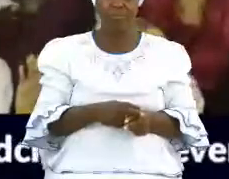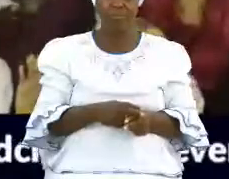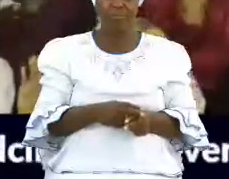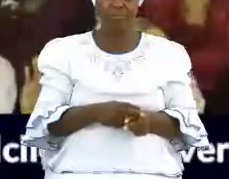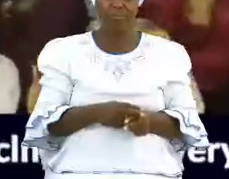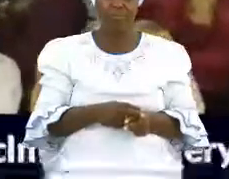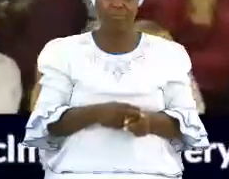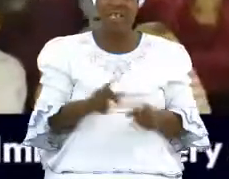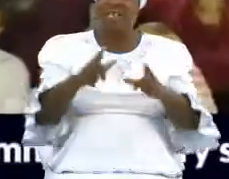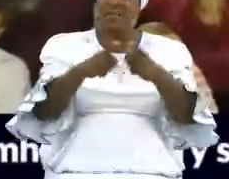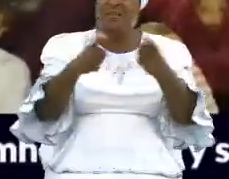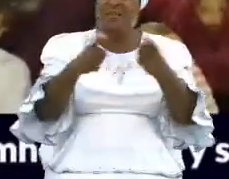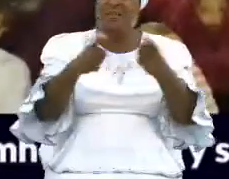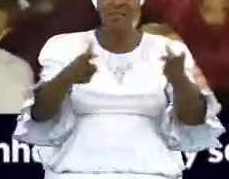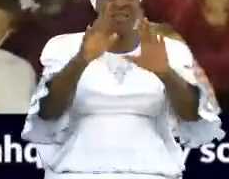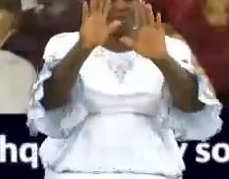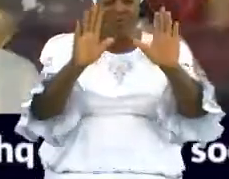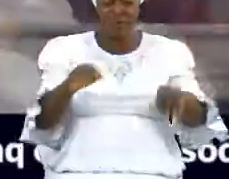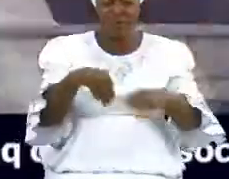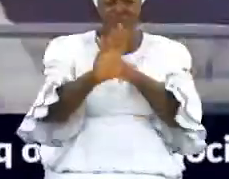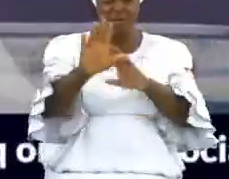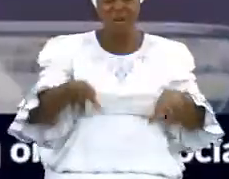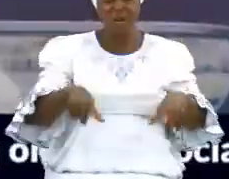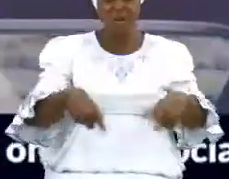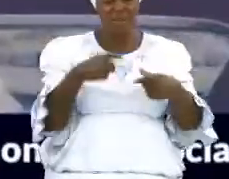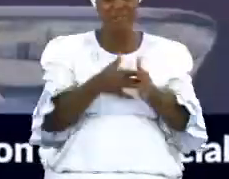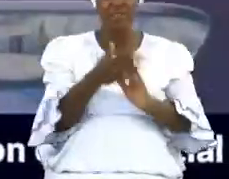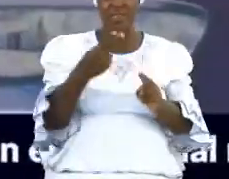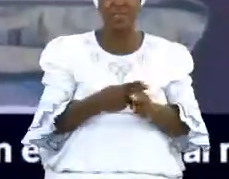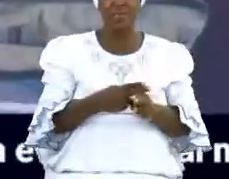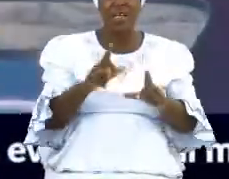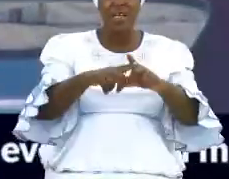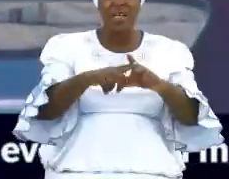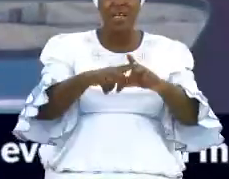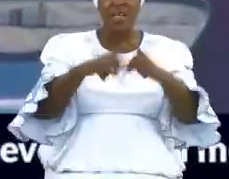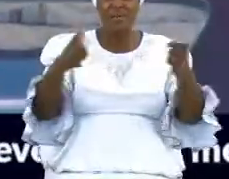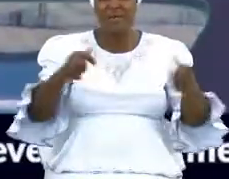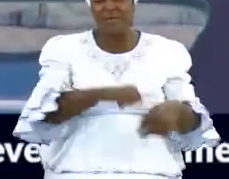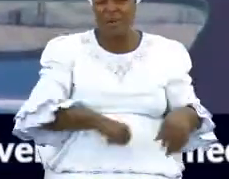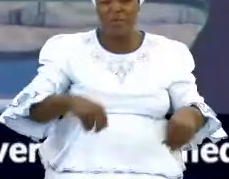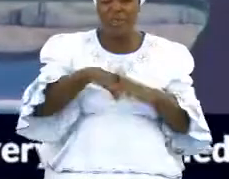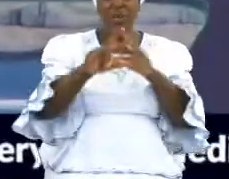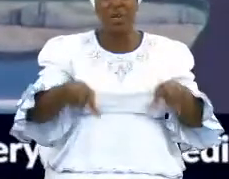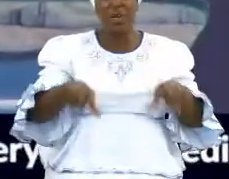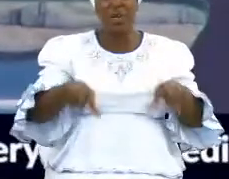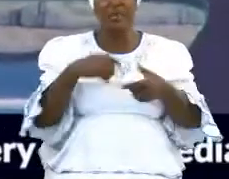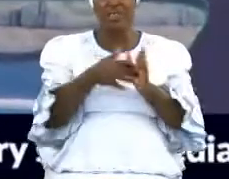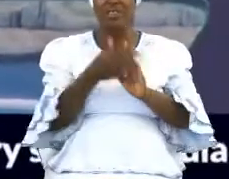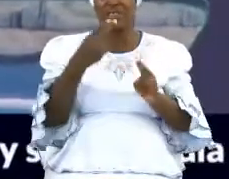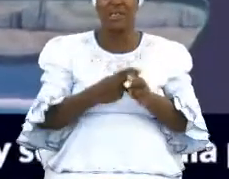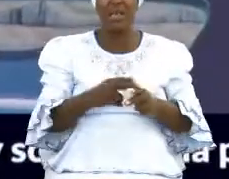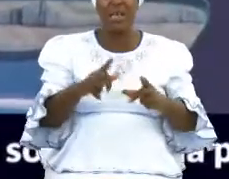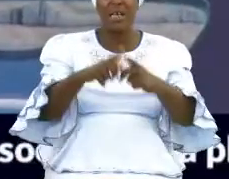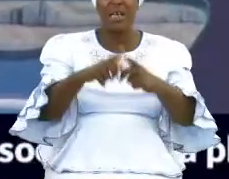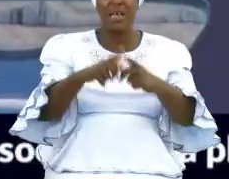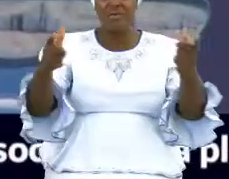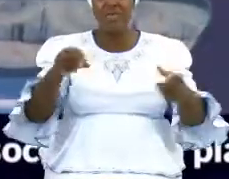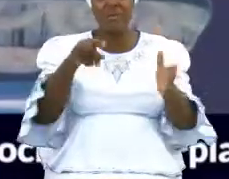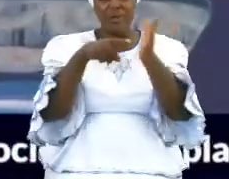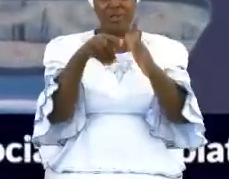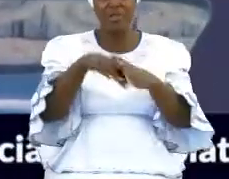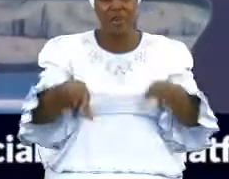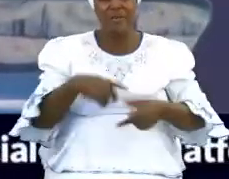Marvelous miracle in your life. Marvelous operation in your life. Marvelous manifestation in your